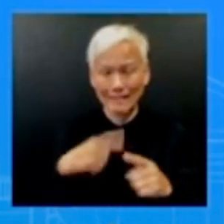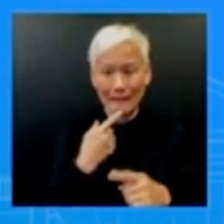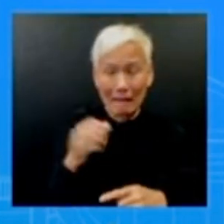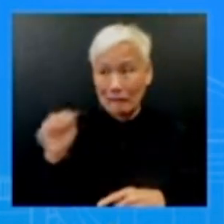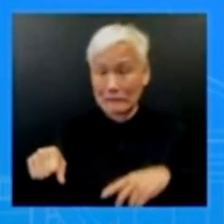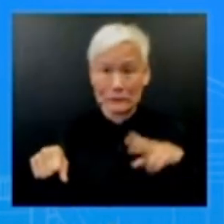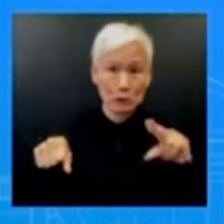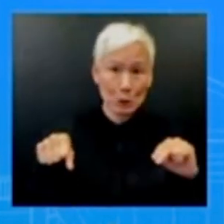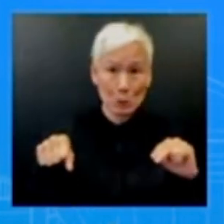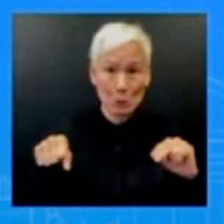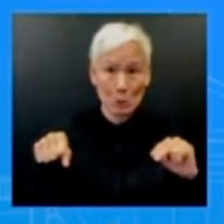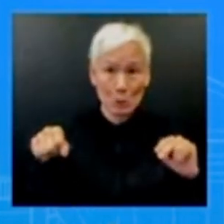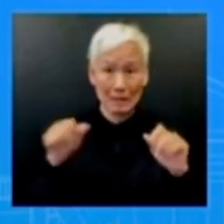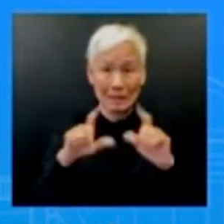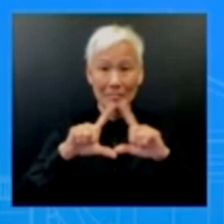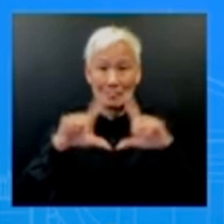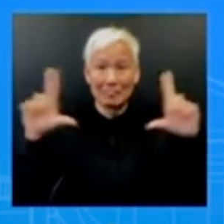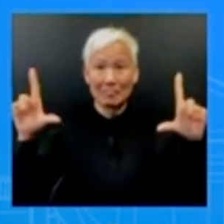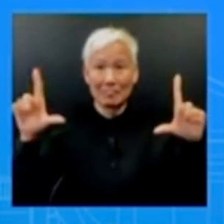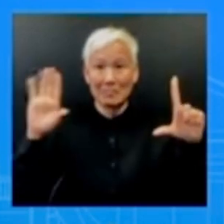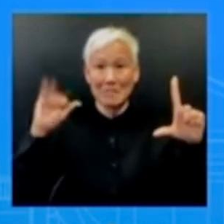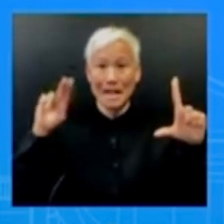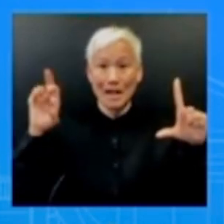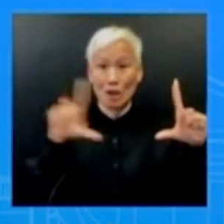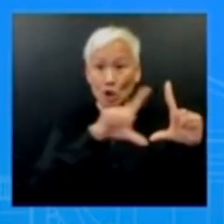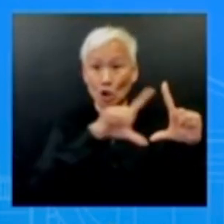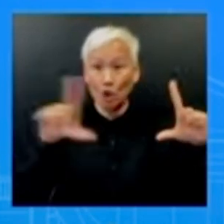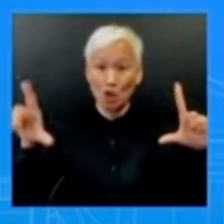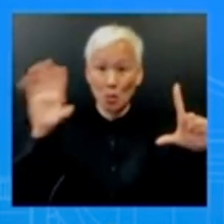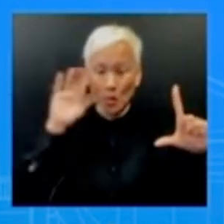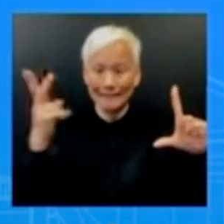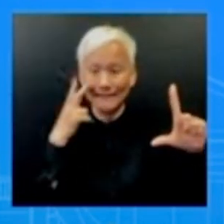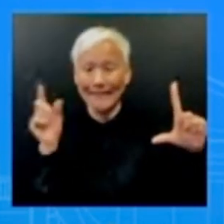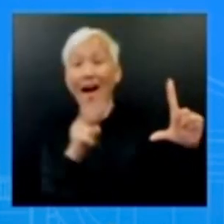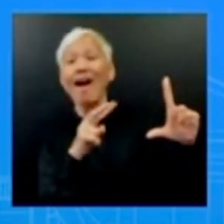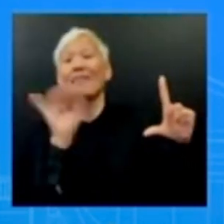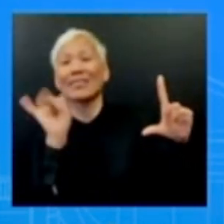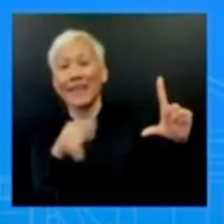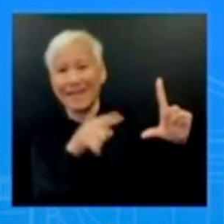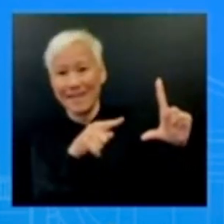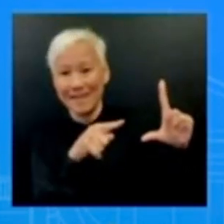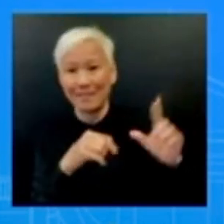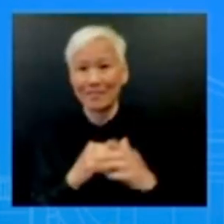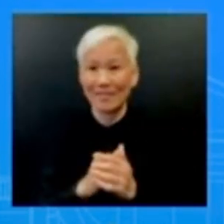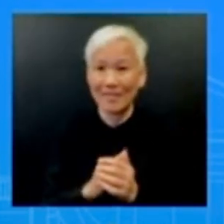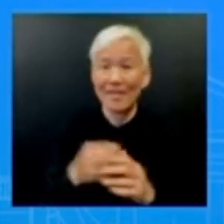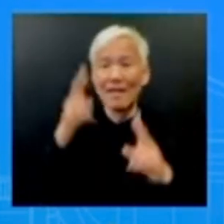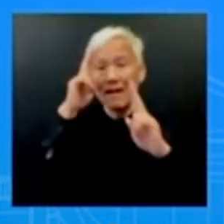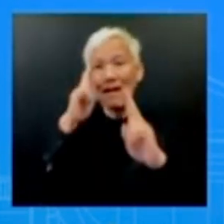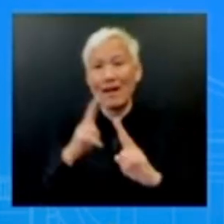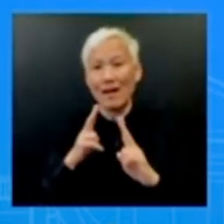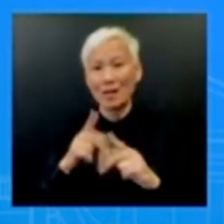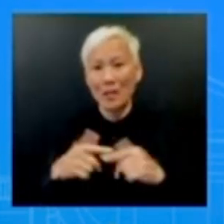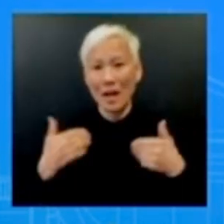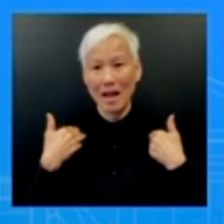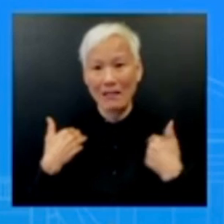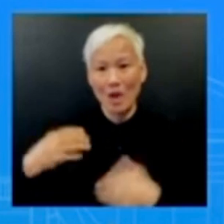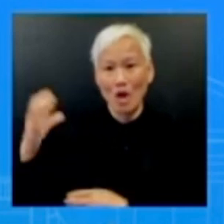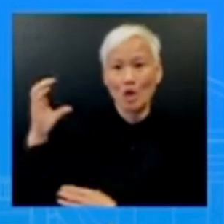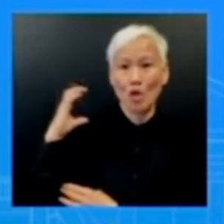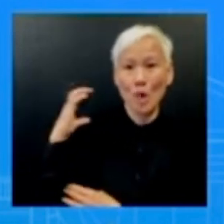seeing around the White House complex today. It is an honor, it is truly an honor to have Coach Lasso here with us